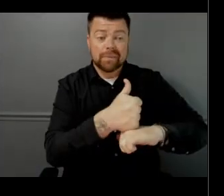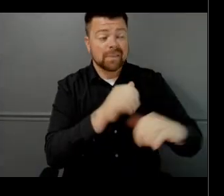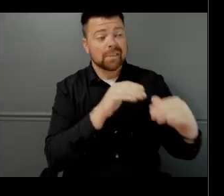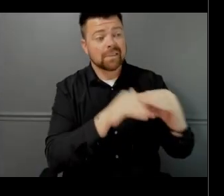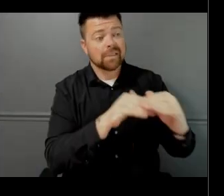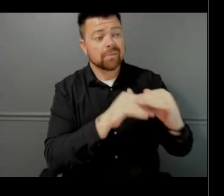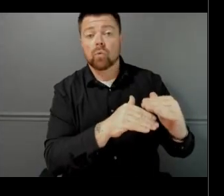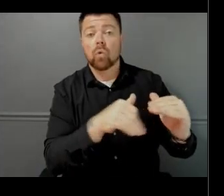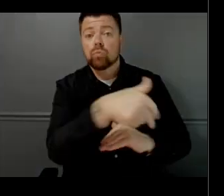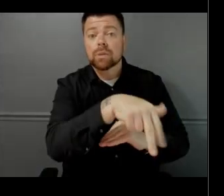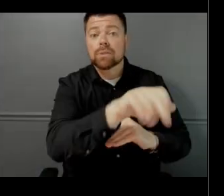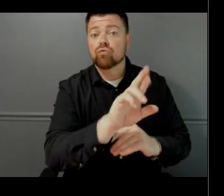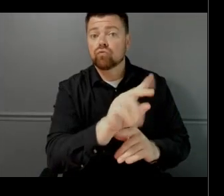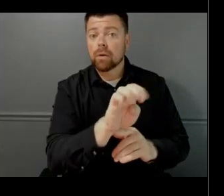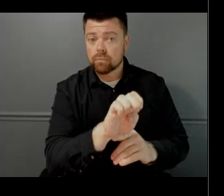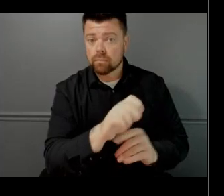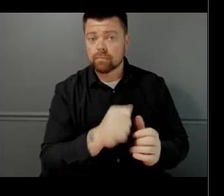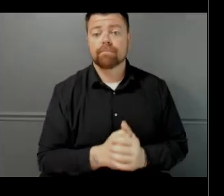route.